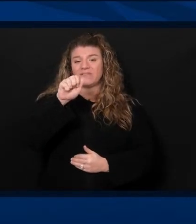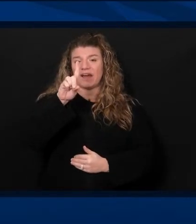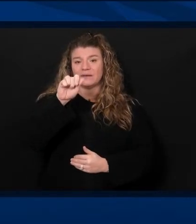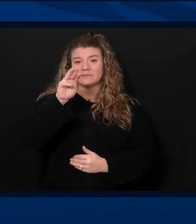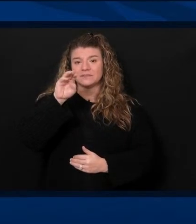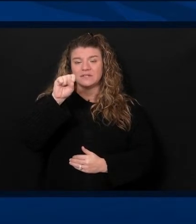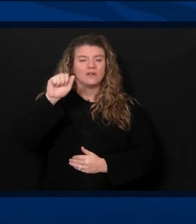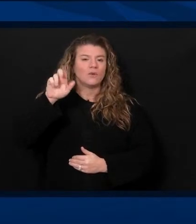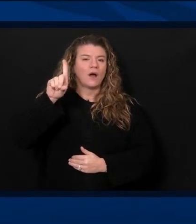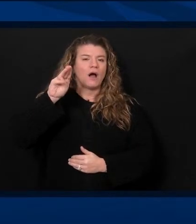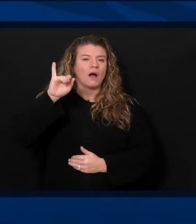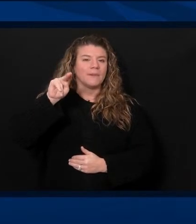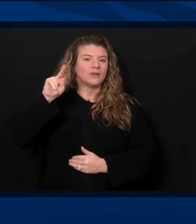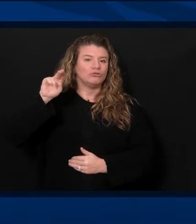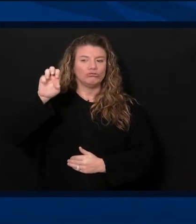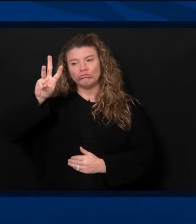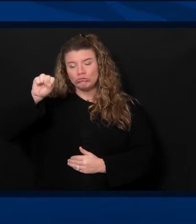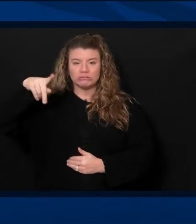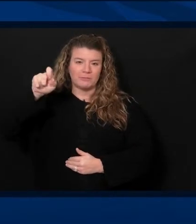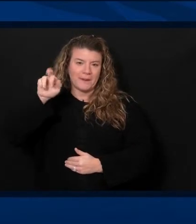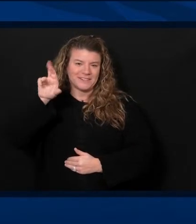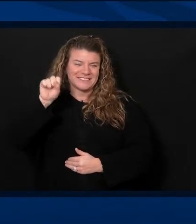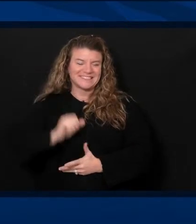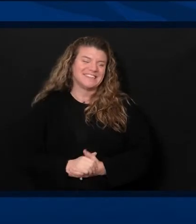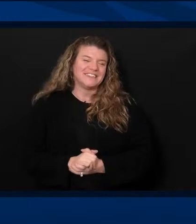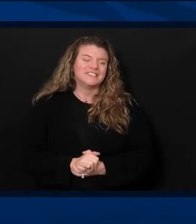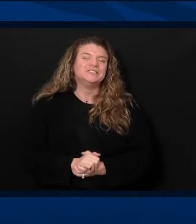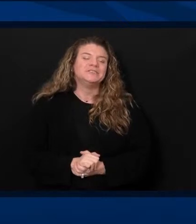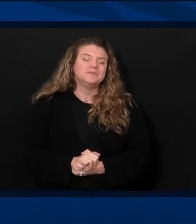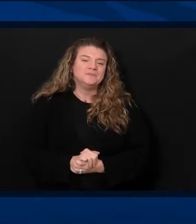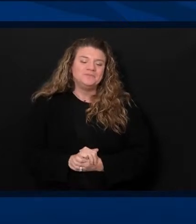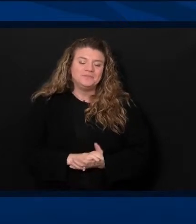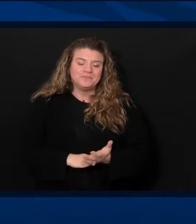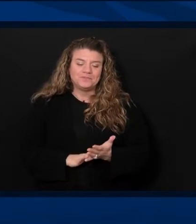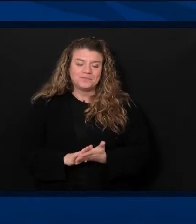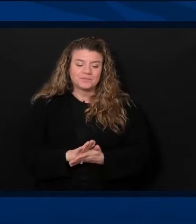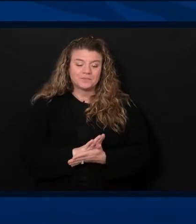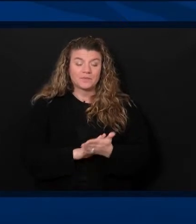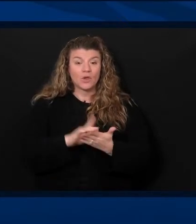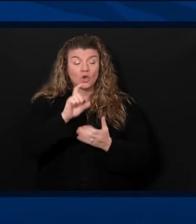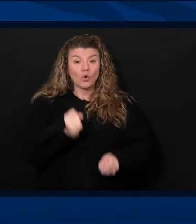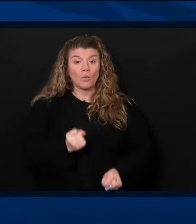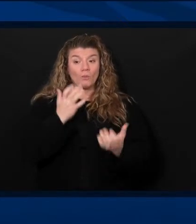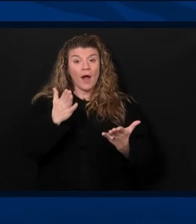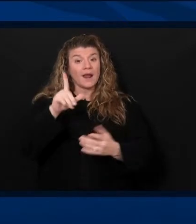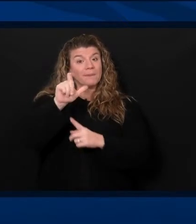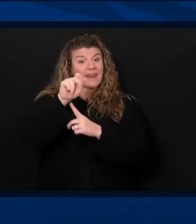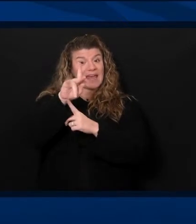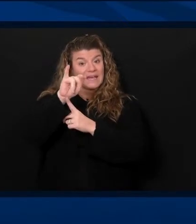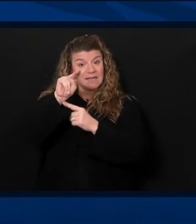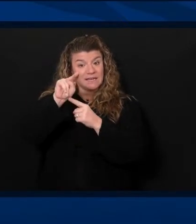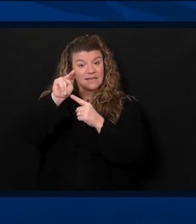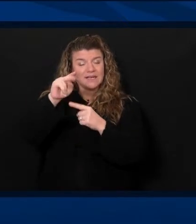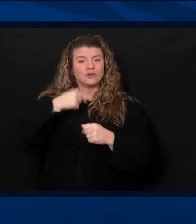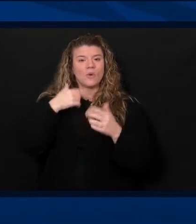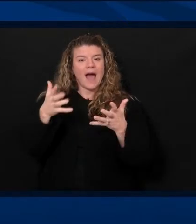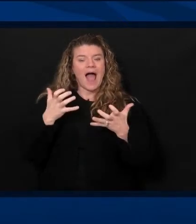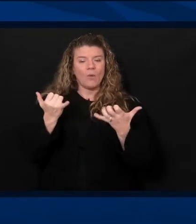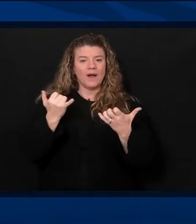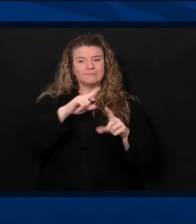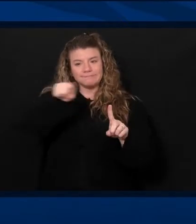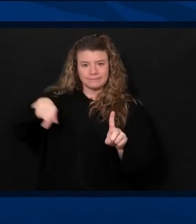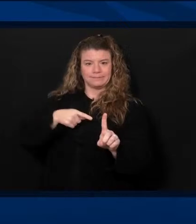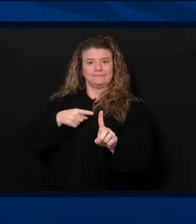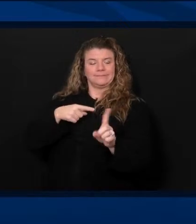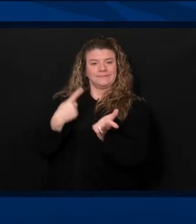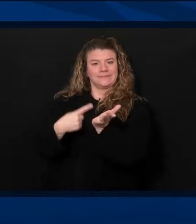Newspapers. Yeah, this is Steve Adams with Ogden Newspapers. You brought up Lakin, and I wanted to circle back to this